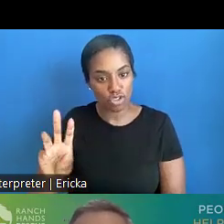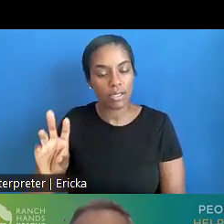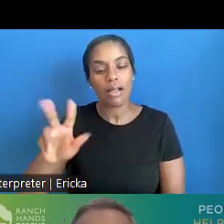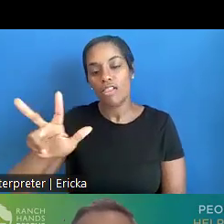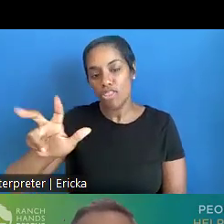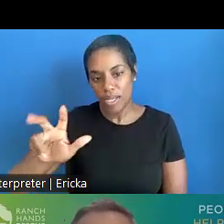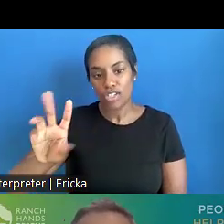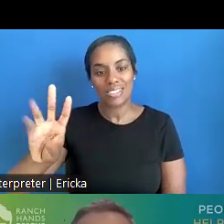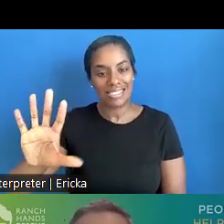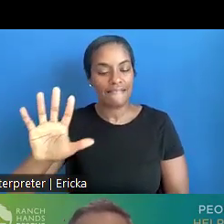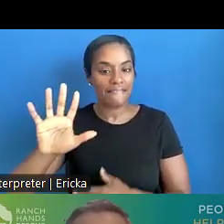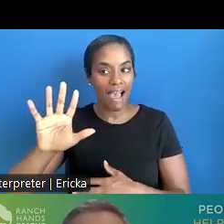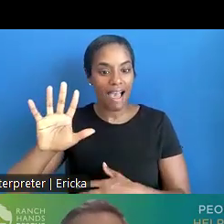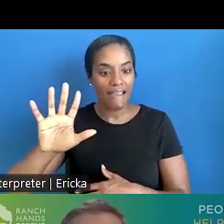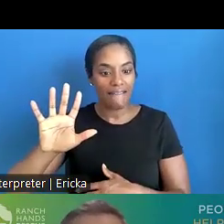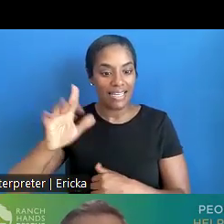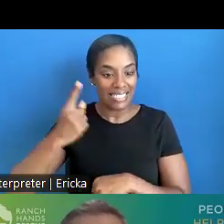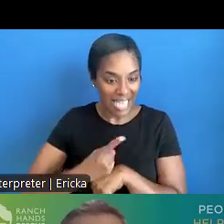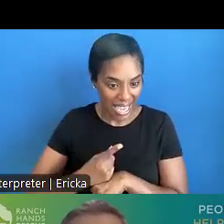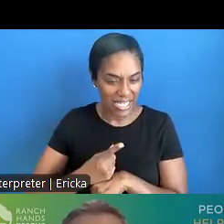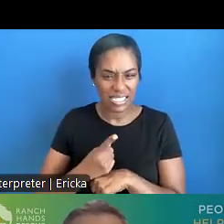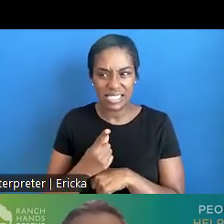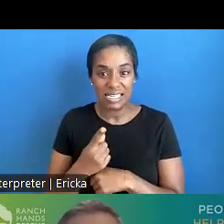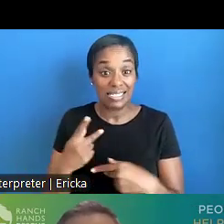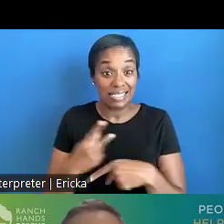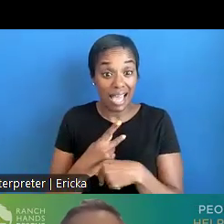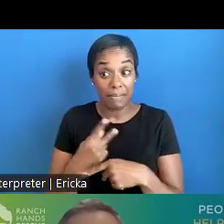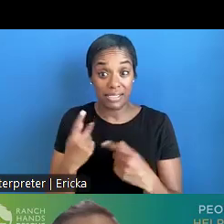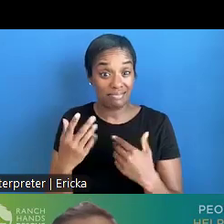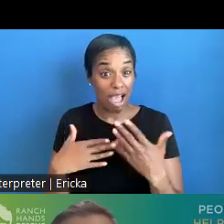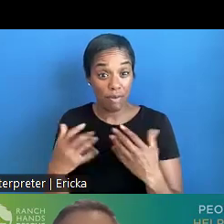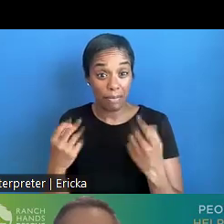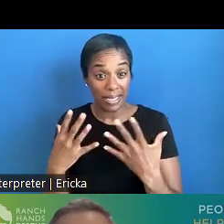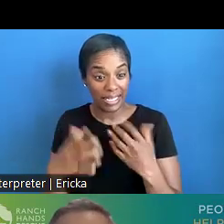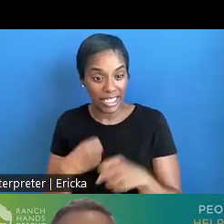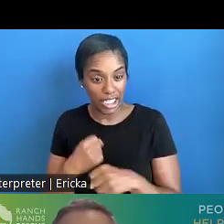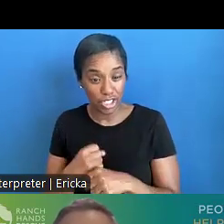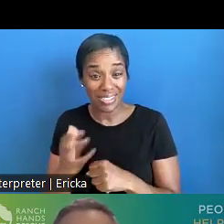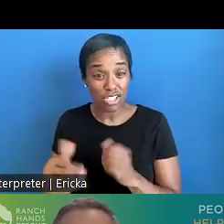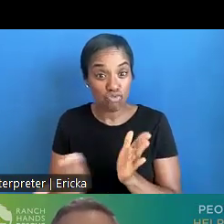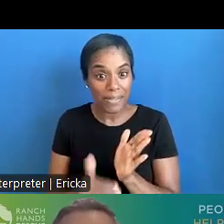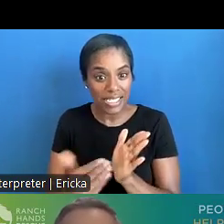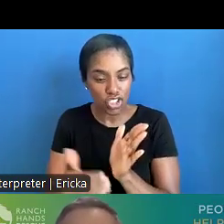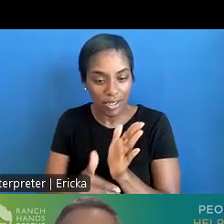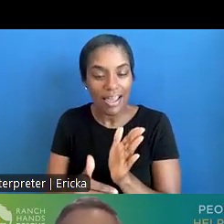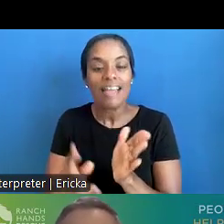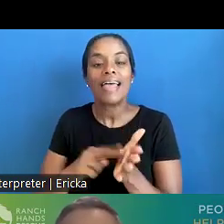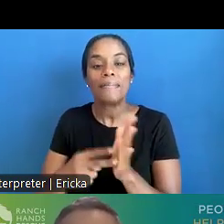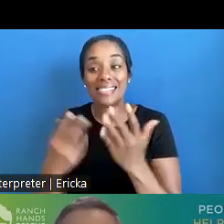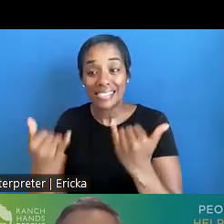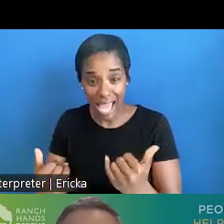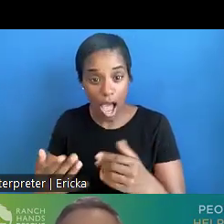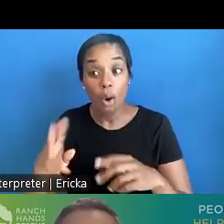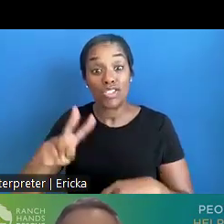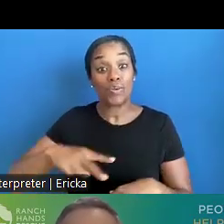times however many years. That's a lot of repetition. It's going to take repetition in the other direction to also correct